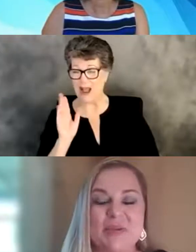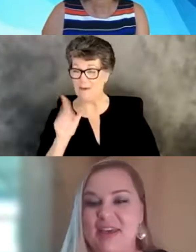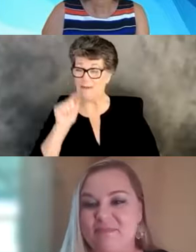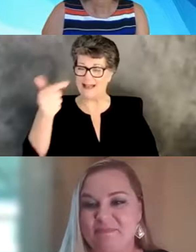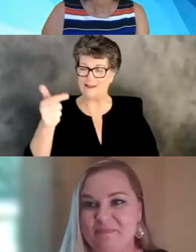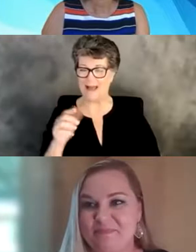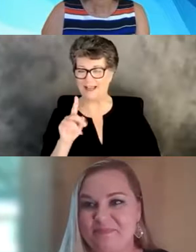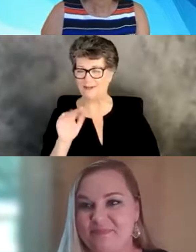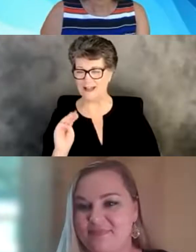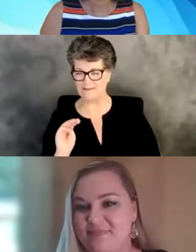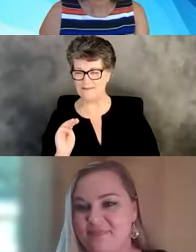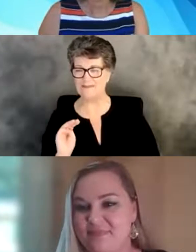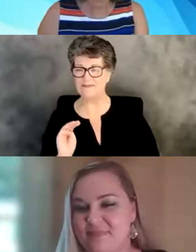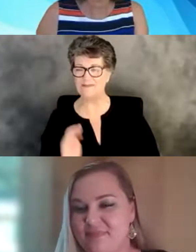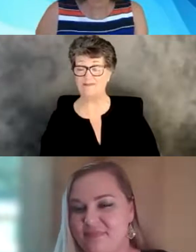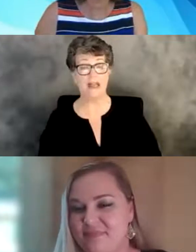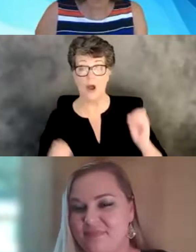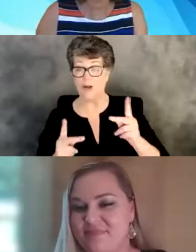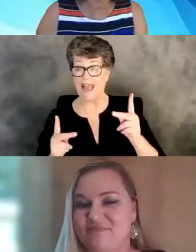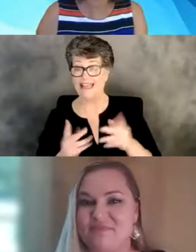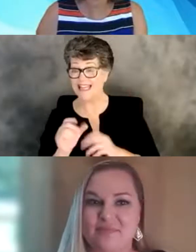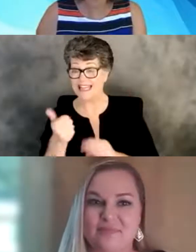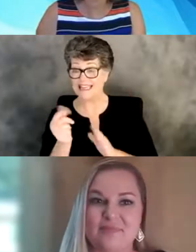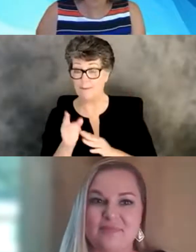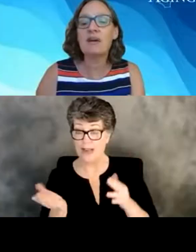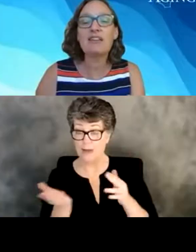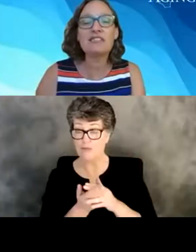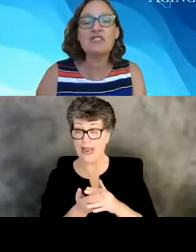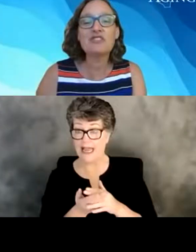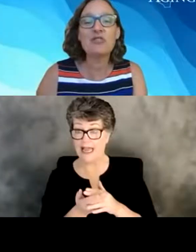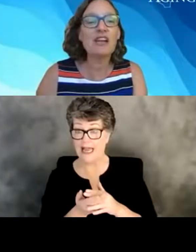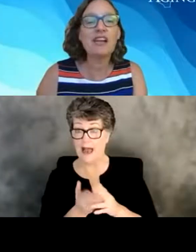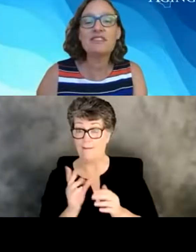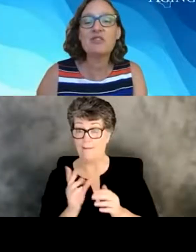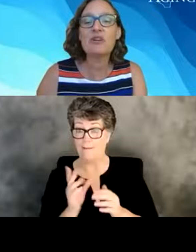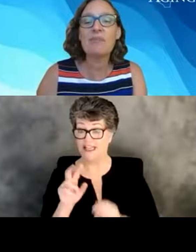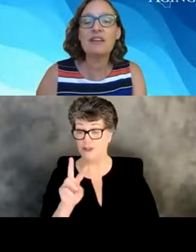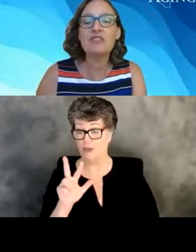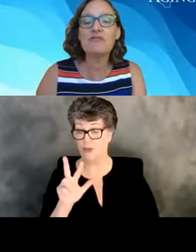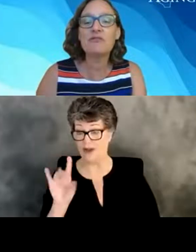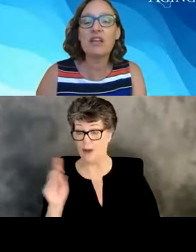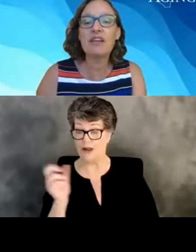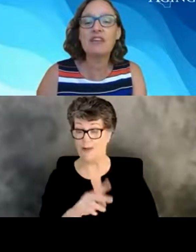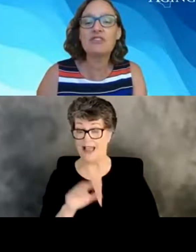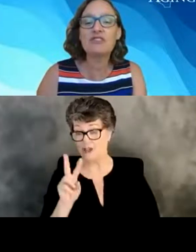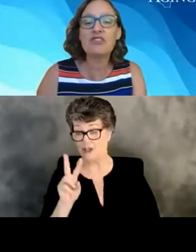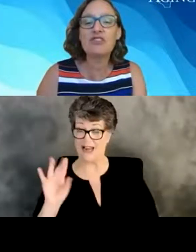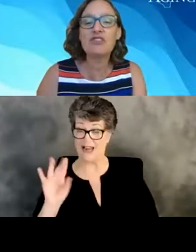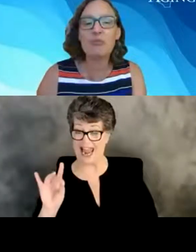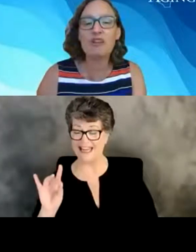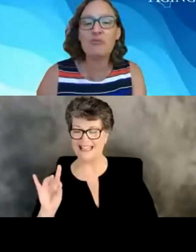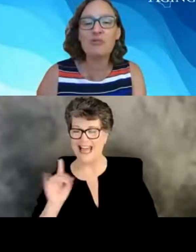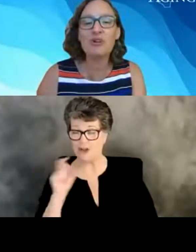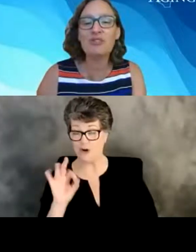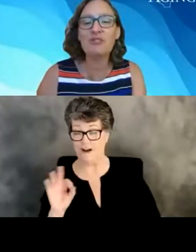to you, Kim. Okay, let's take a 10-minute break. My clock says 2:38, so we'll come back at 2:48. I encourage you to turn off your